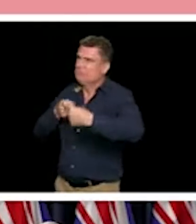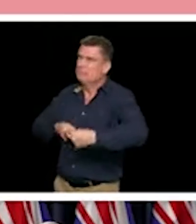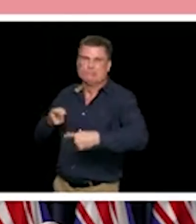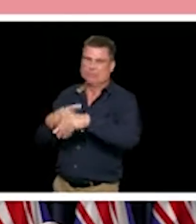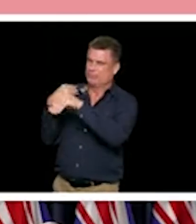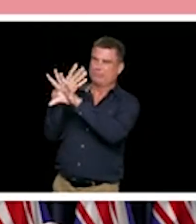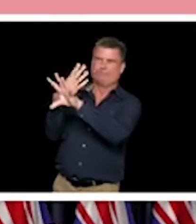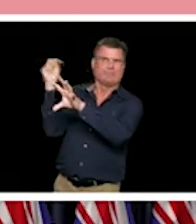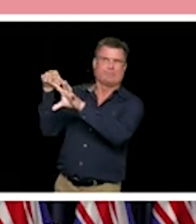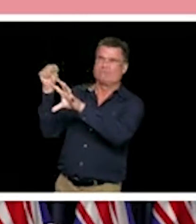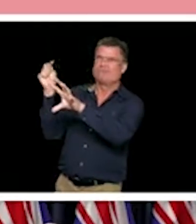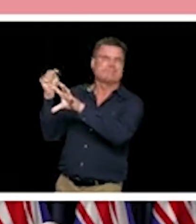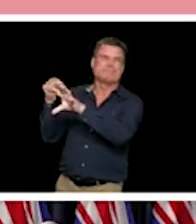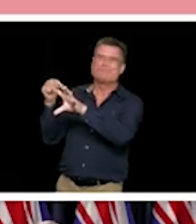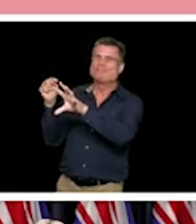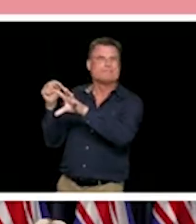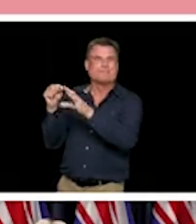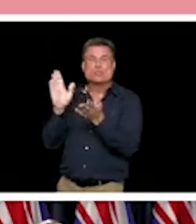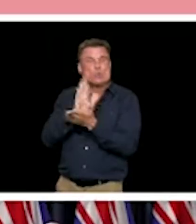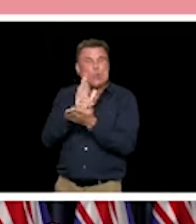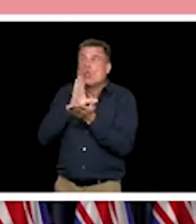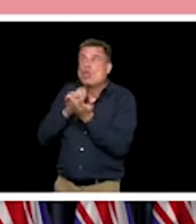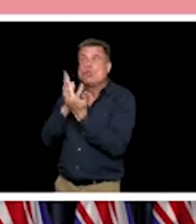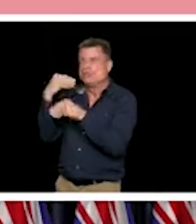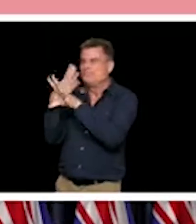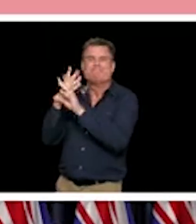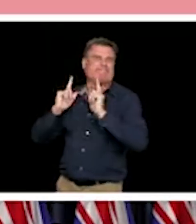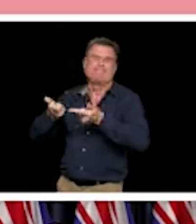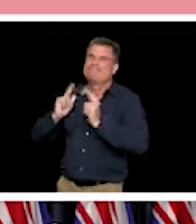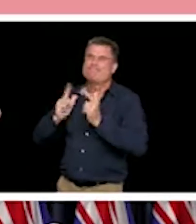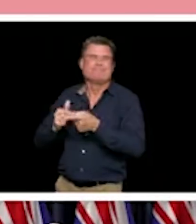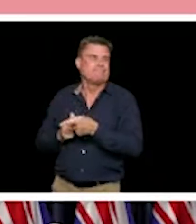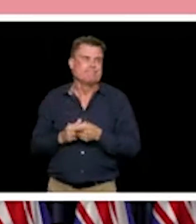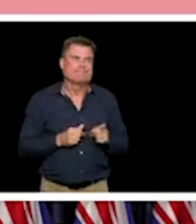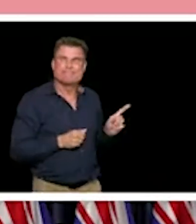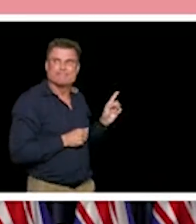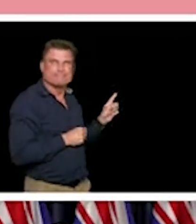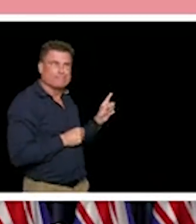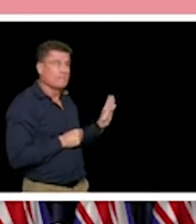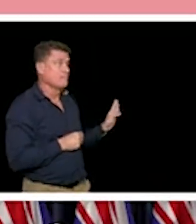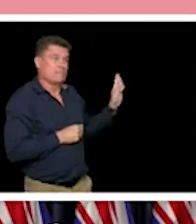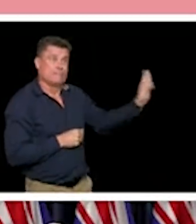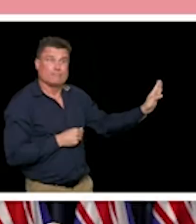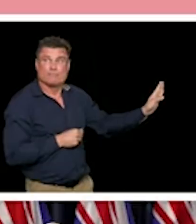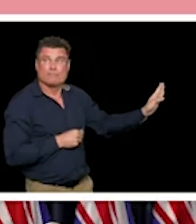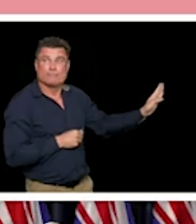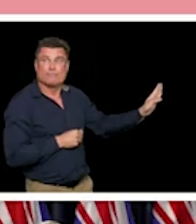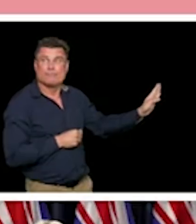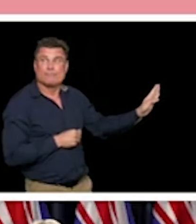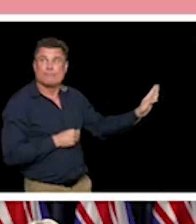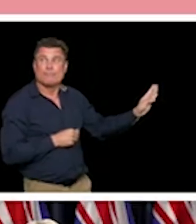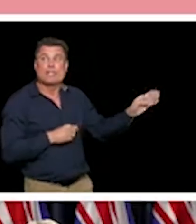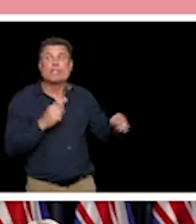few months. We also heard from parents that 78% of them